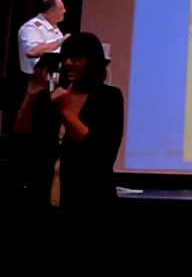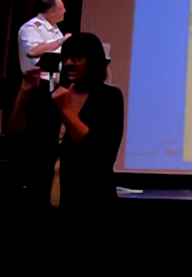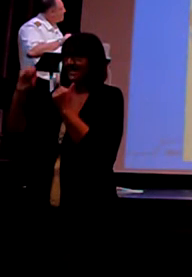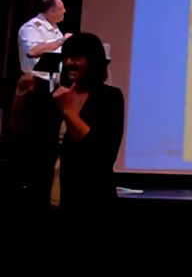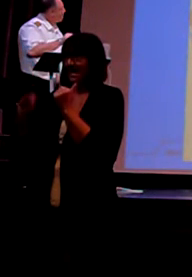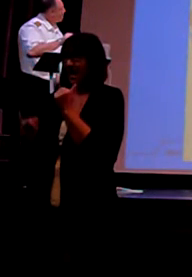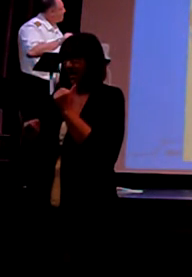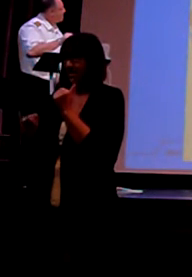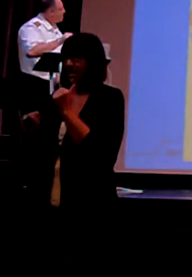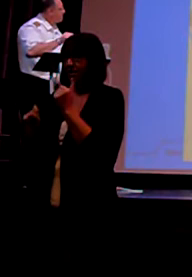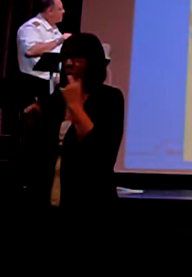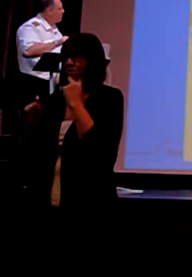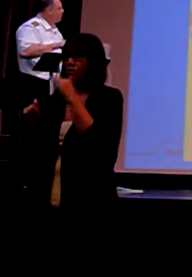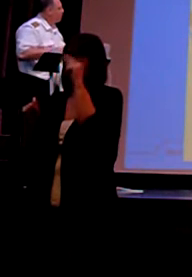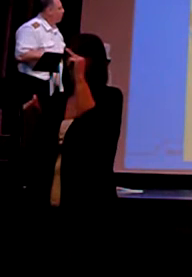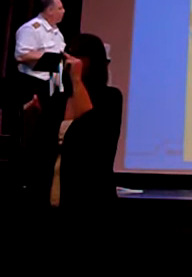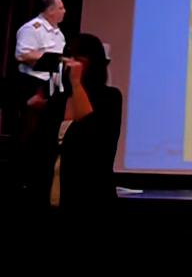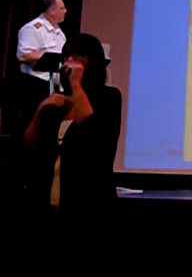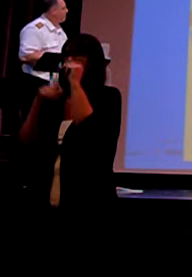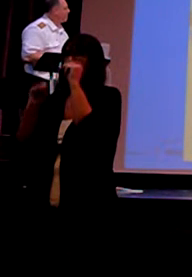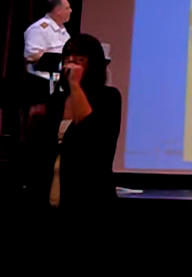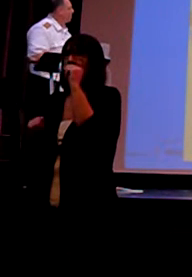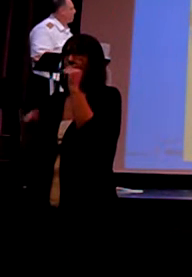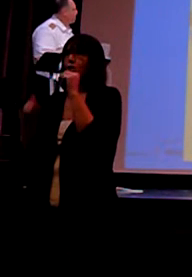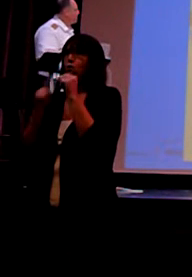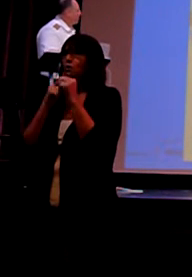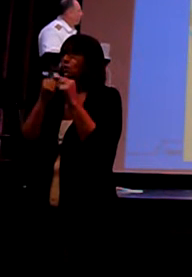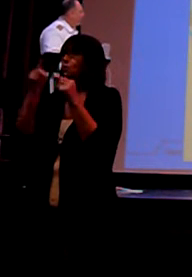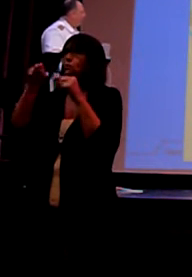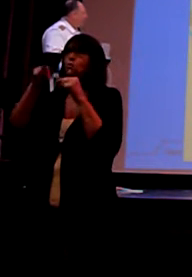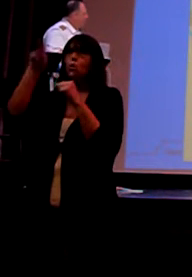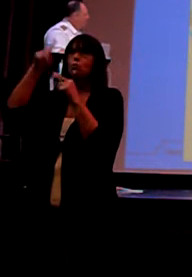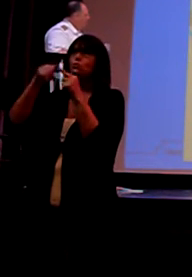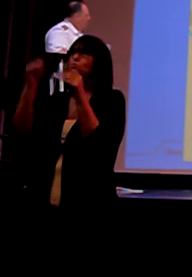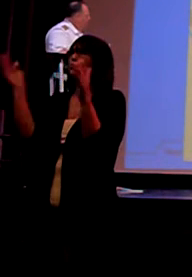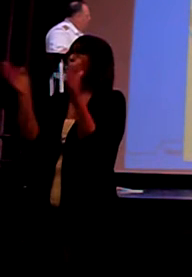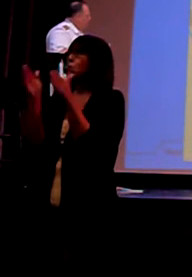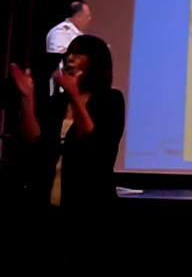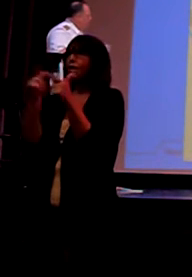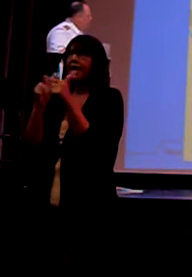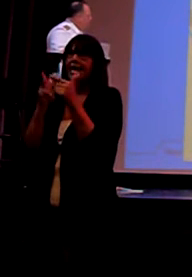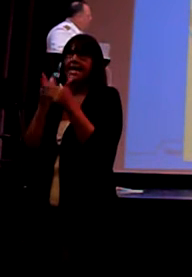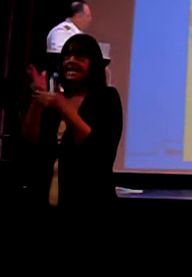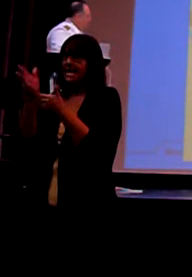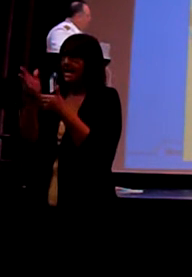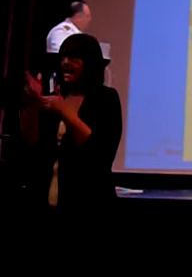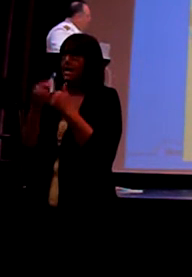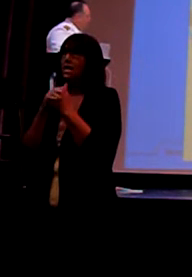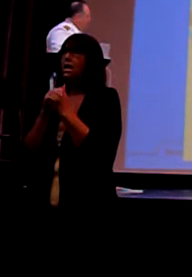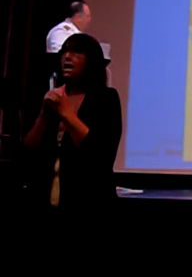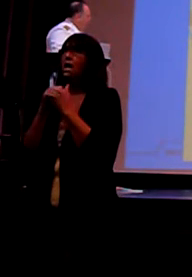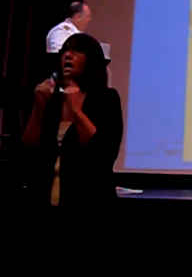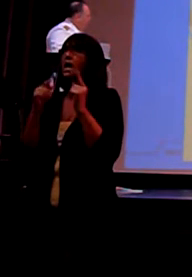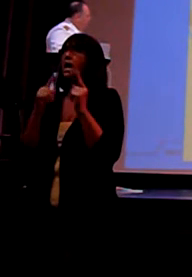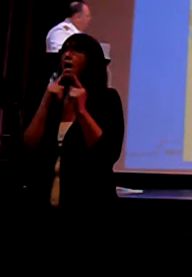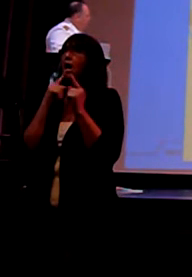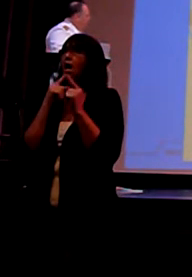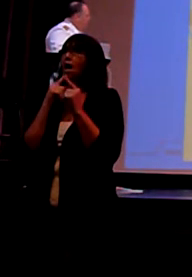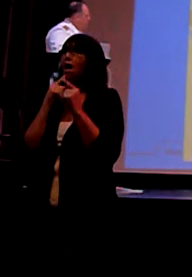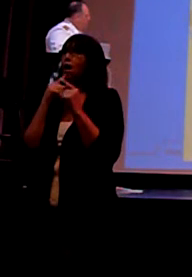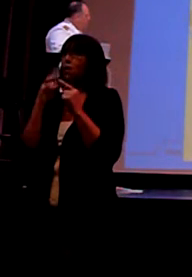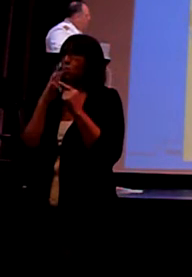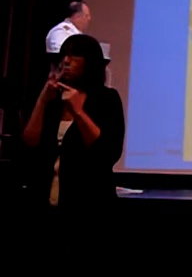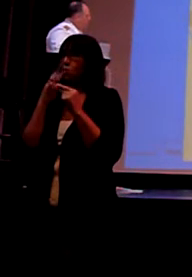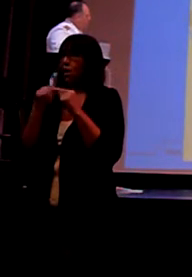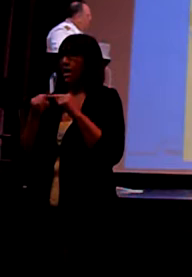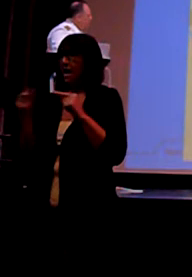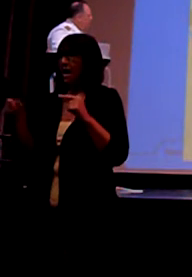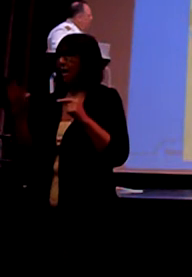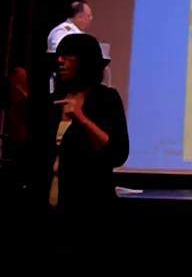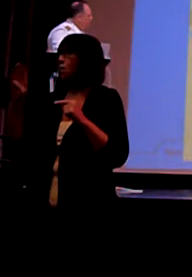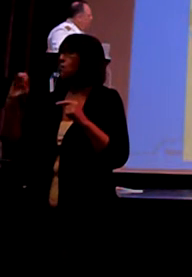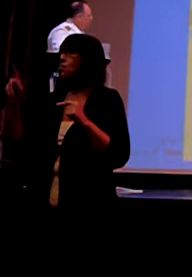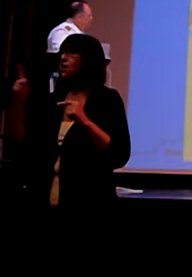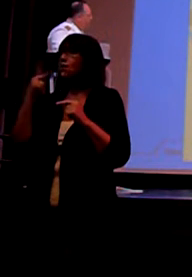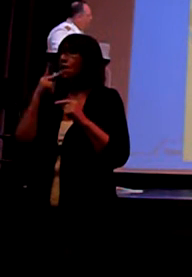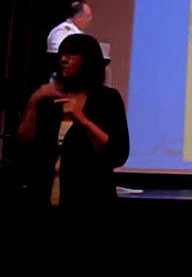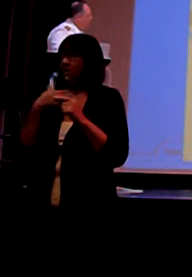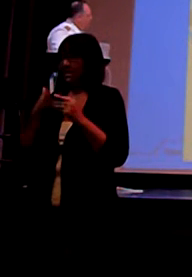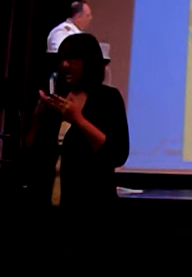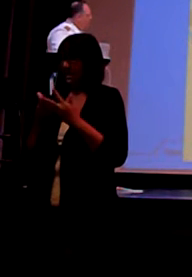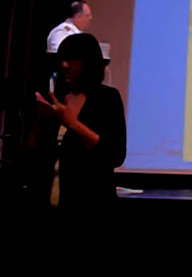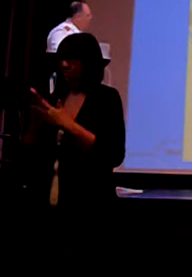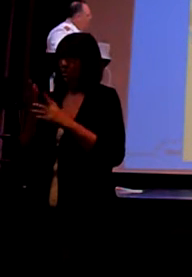entrance. Here's the north entrance. It's way too small for us to go in. And here's some breakwater, and here's another breakwater. So we need to